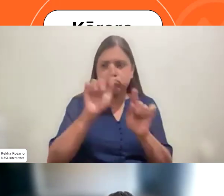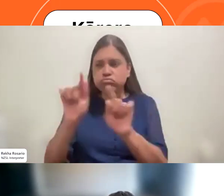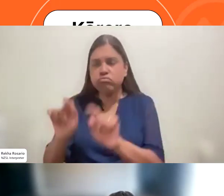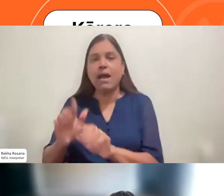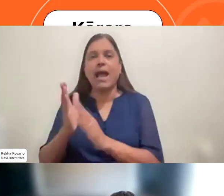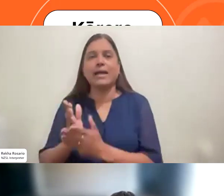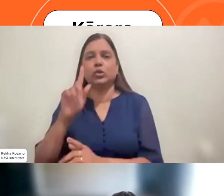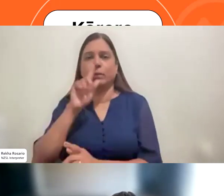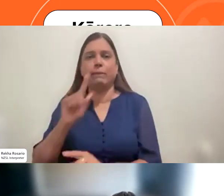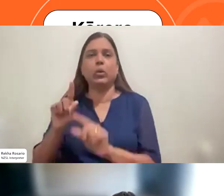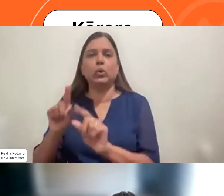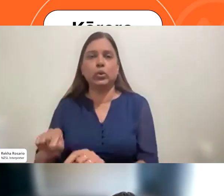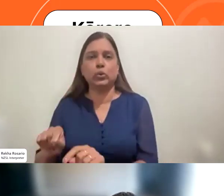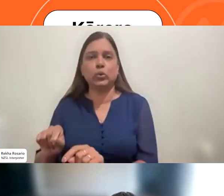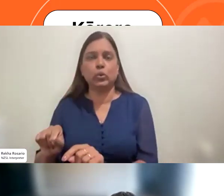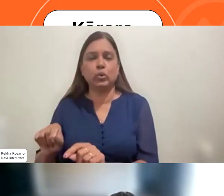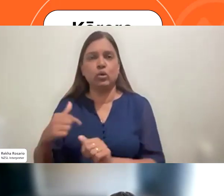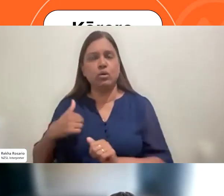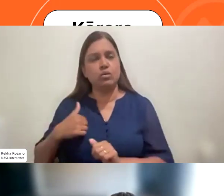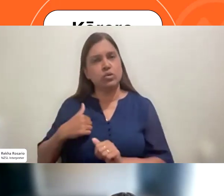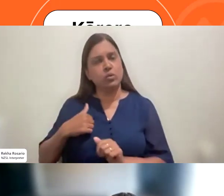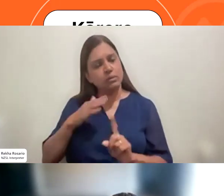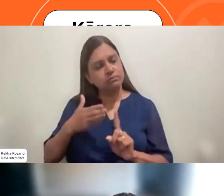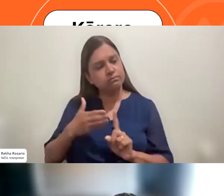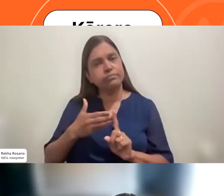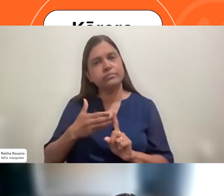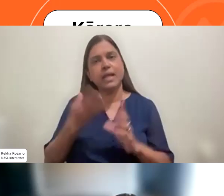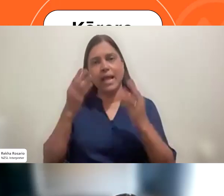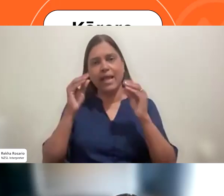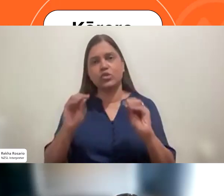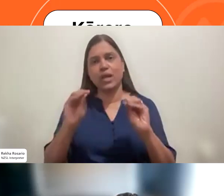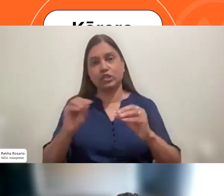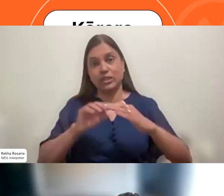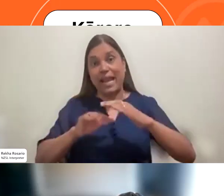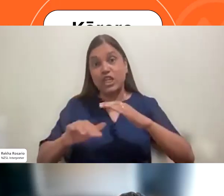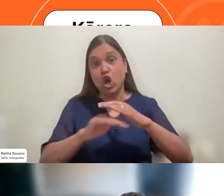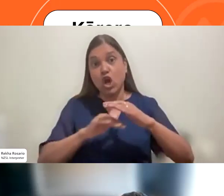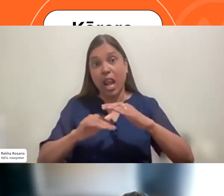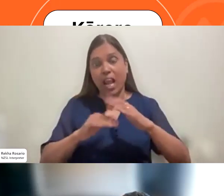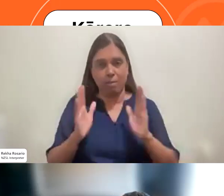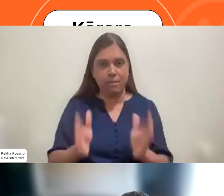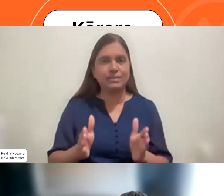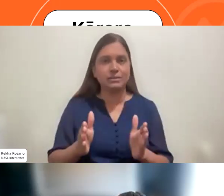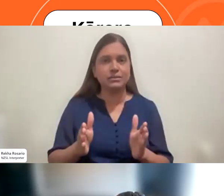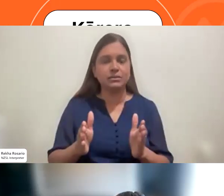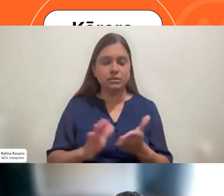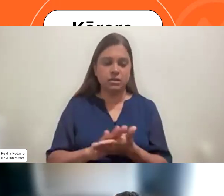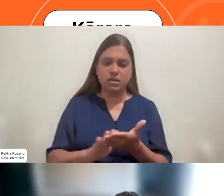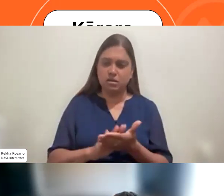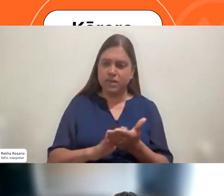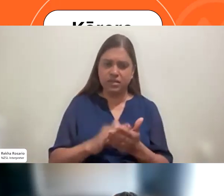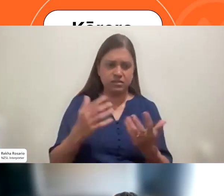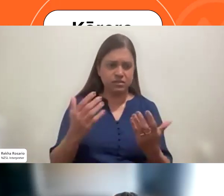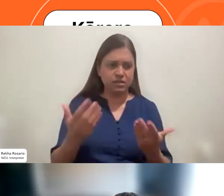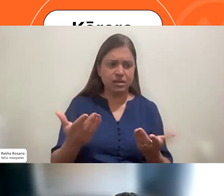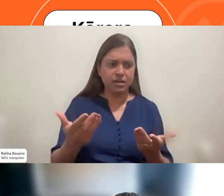internally. Creation of accessible digital products and services can be a great targeted driver for people's